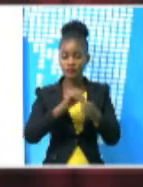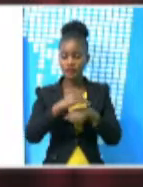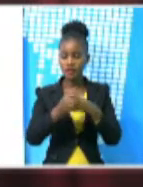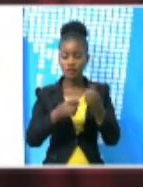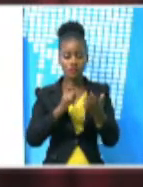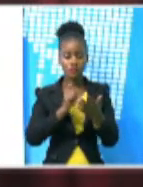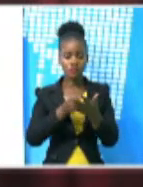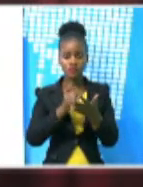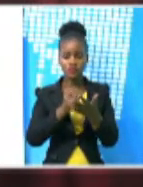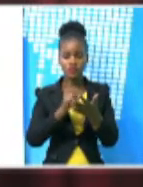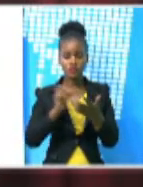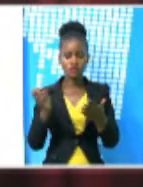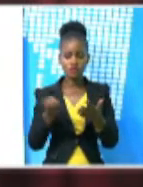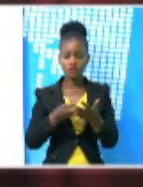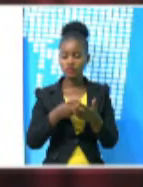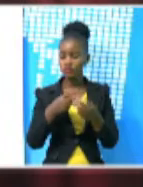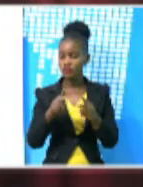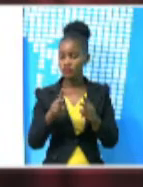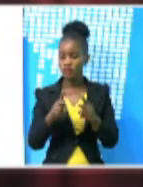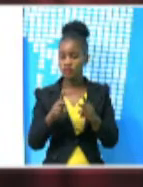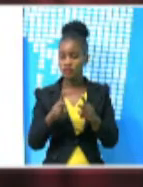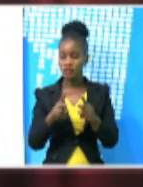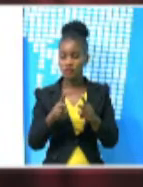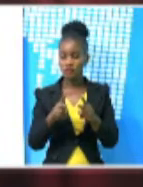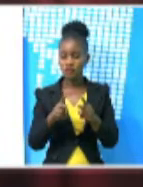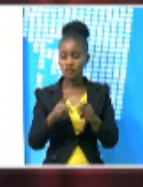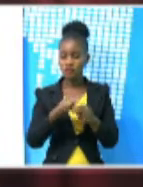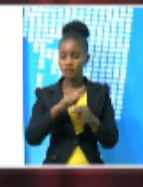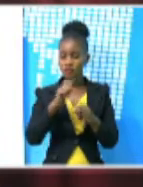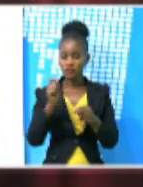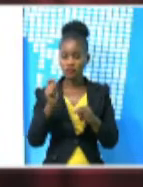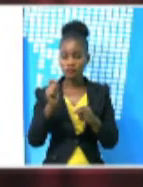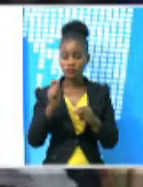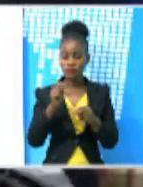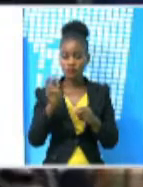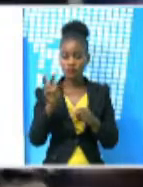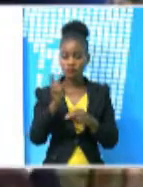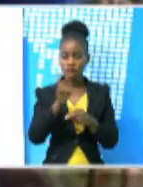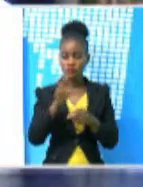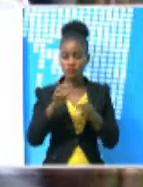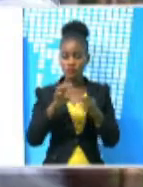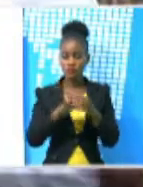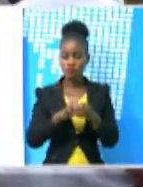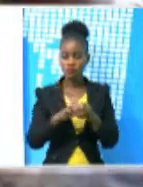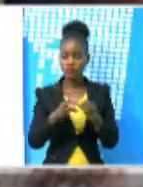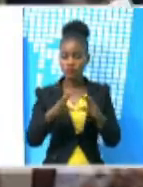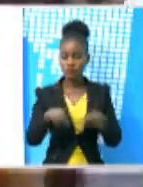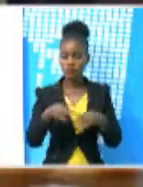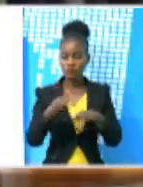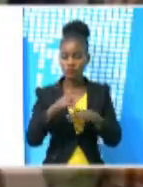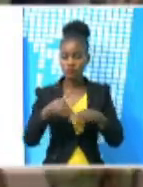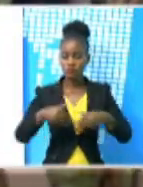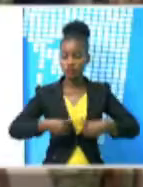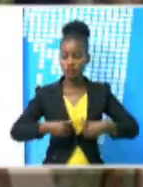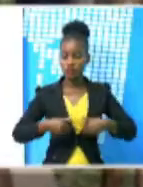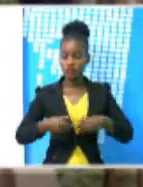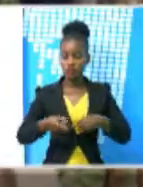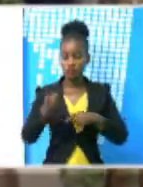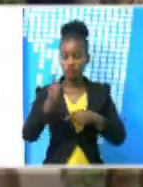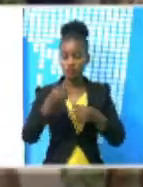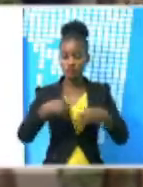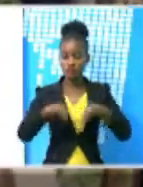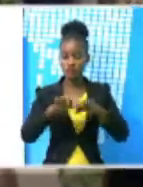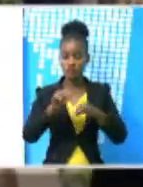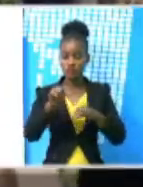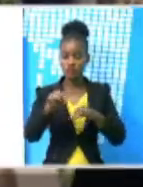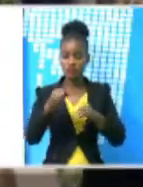difficult for us to start the monetary union. Recognizing that youths constitute a significant